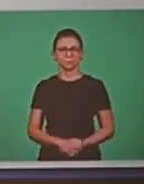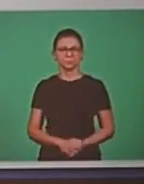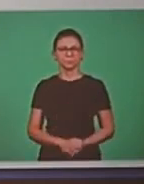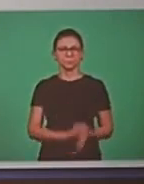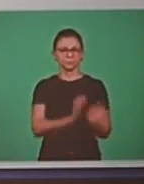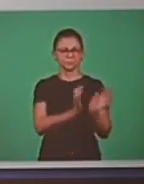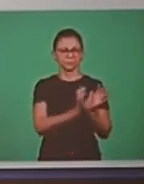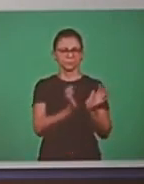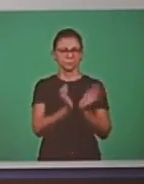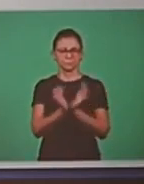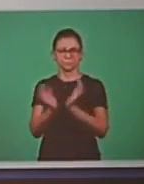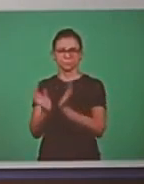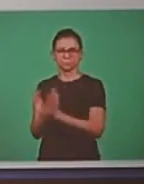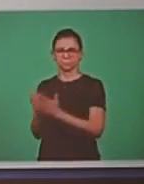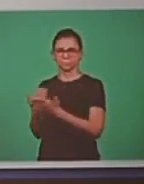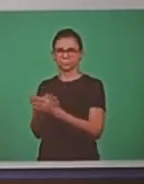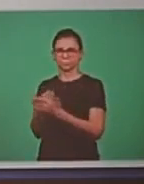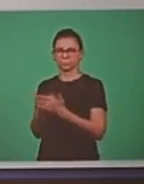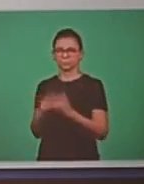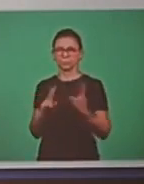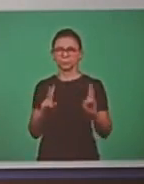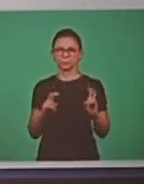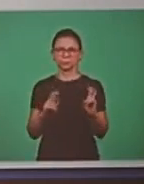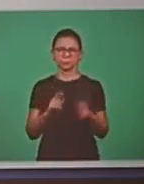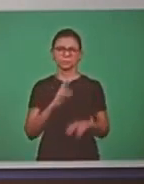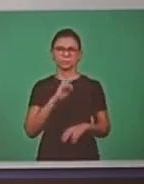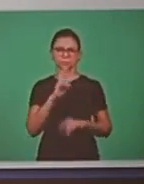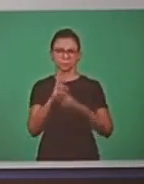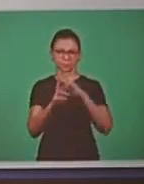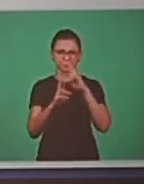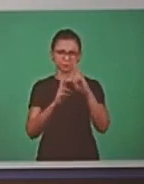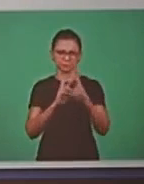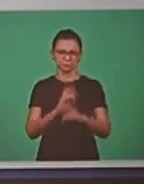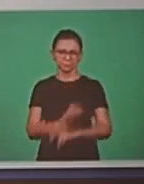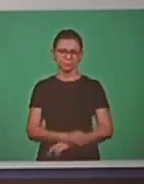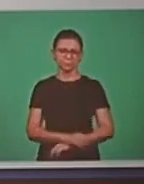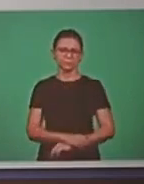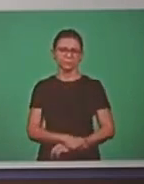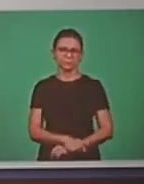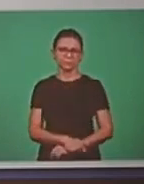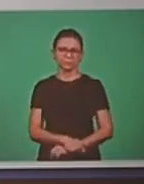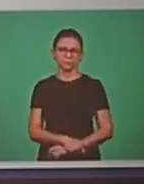The early dawn talks about the moment of the most courageous one.